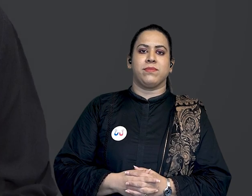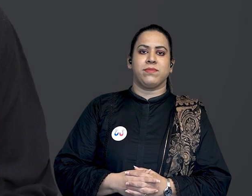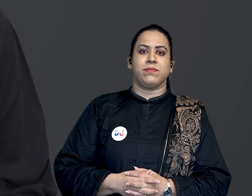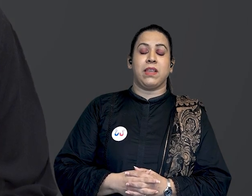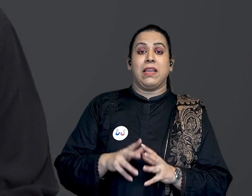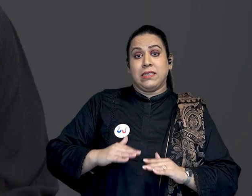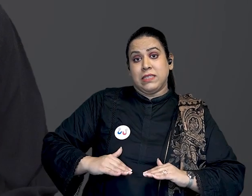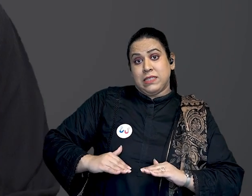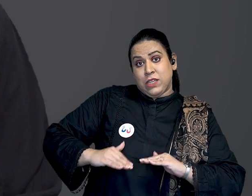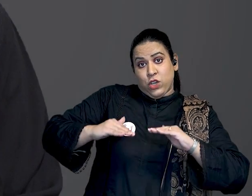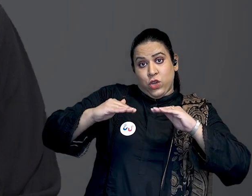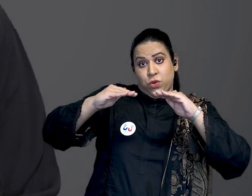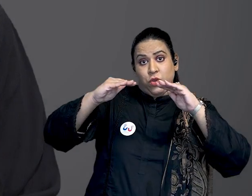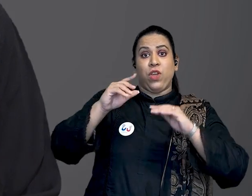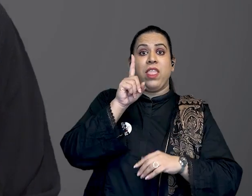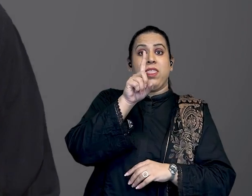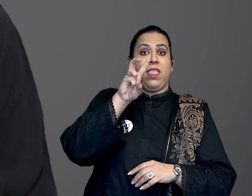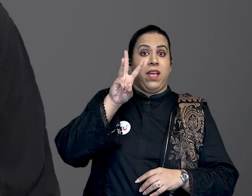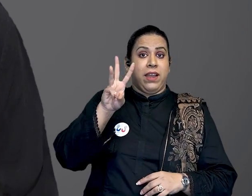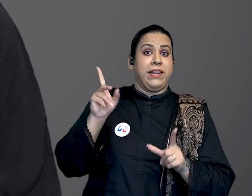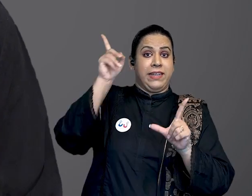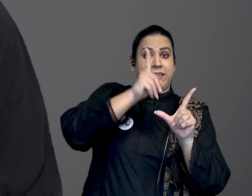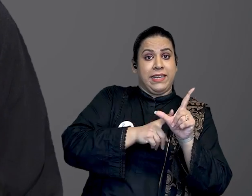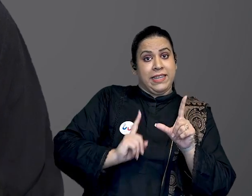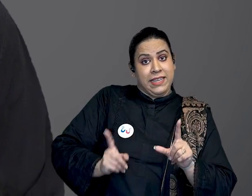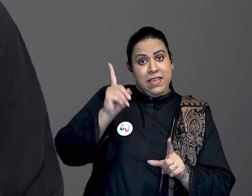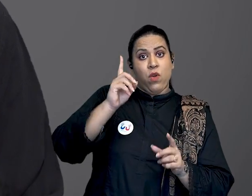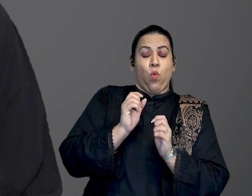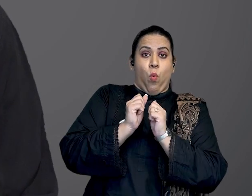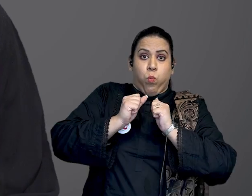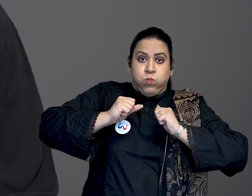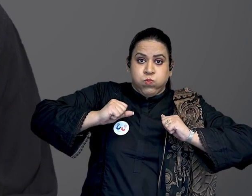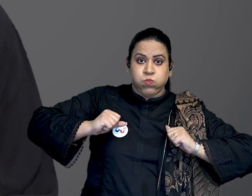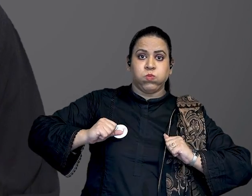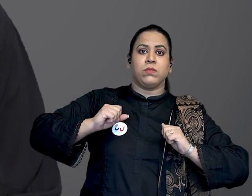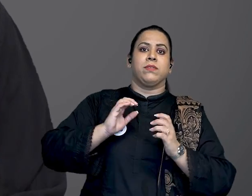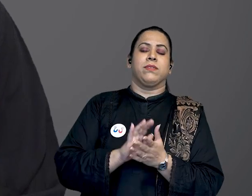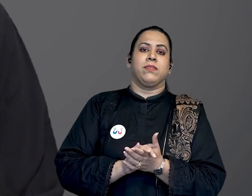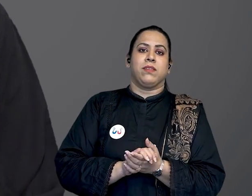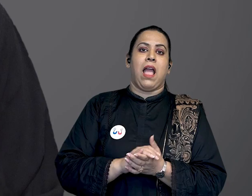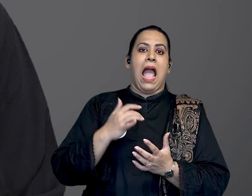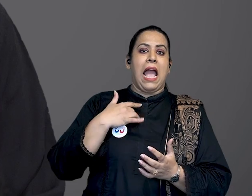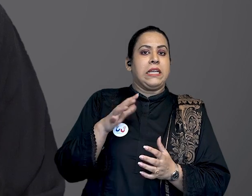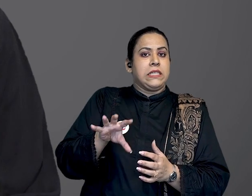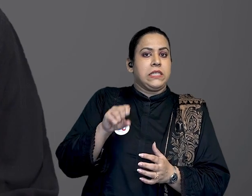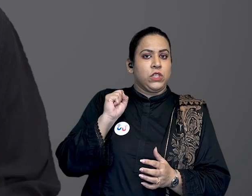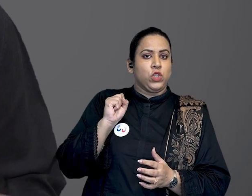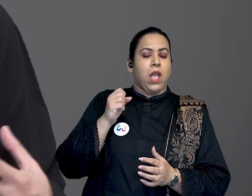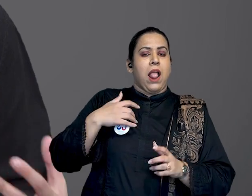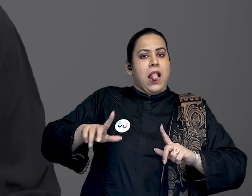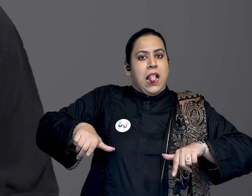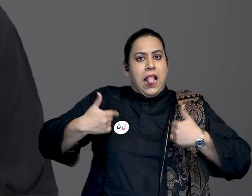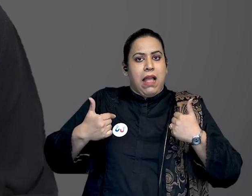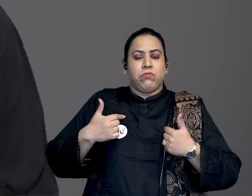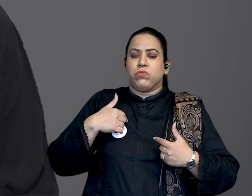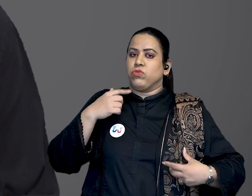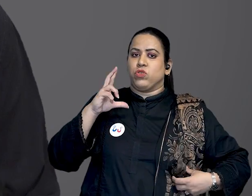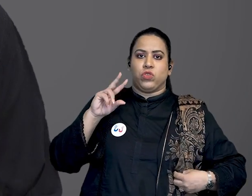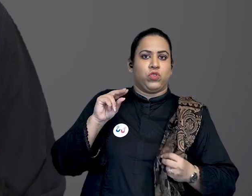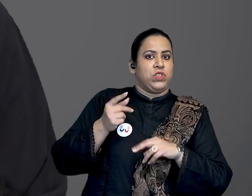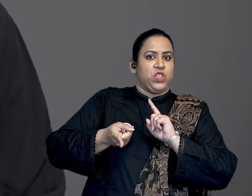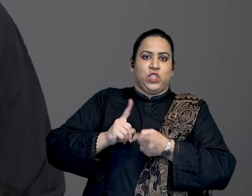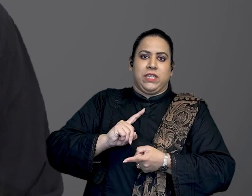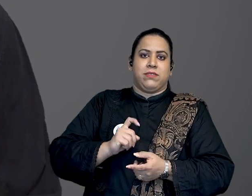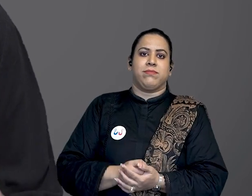very, very fat. And I took stand in my life that no, I want to change. And once I started to change